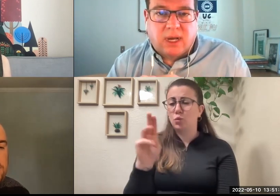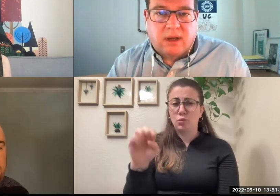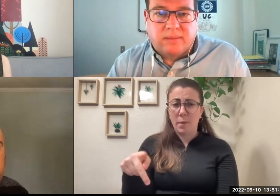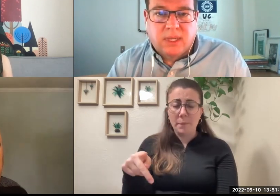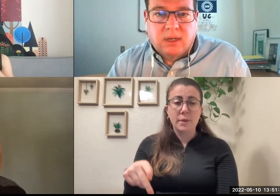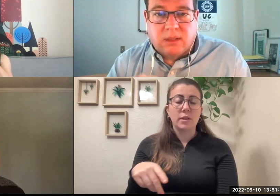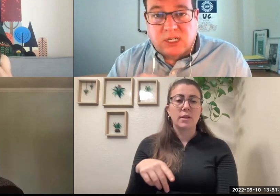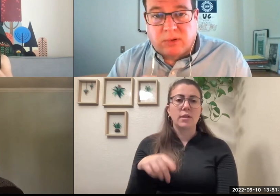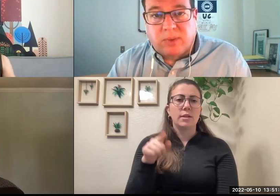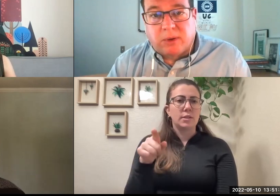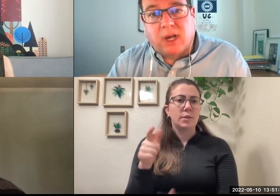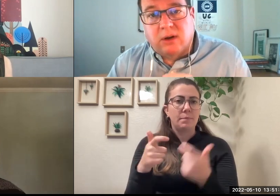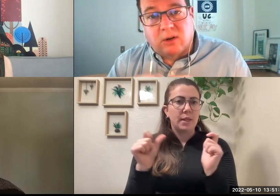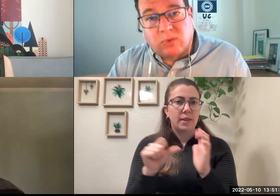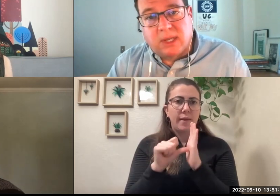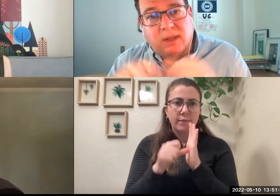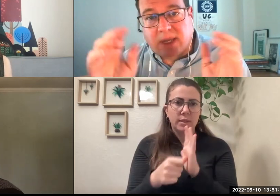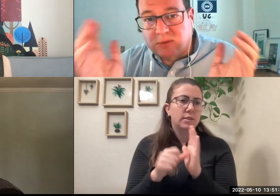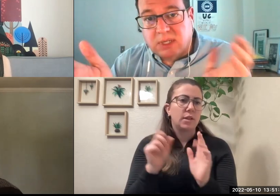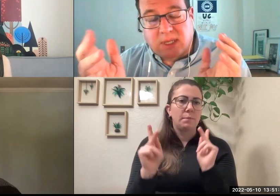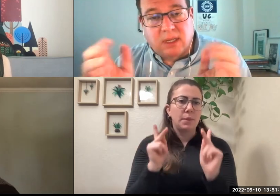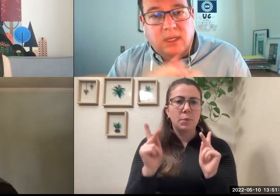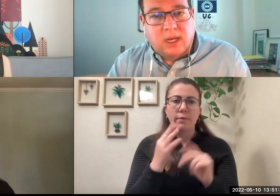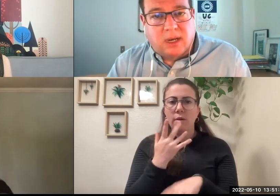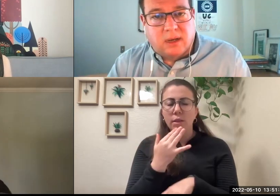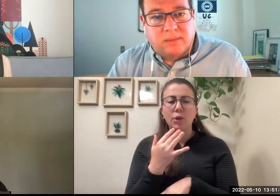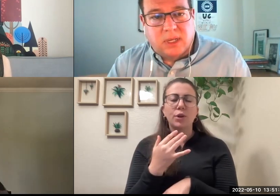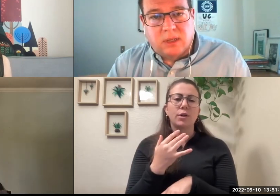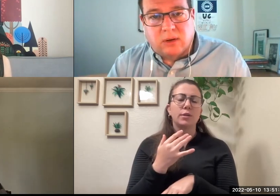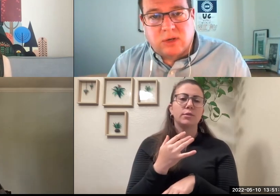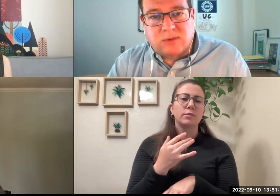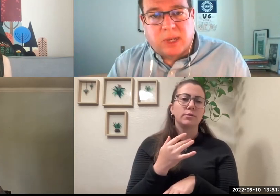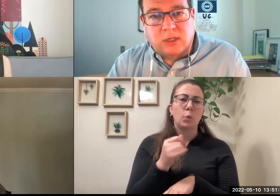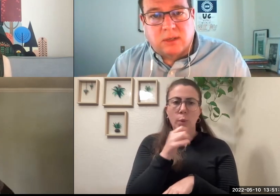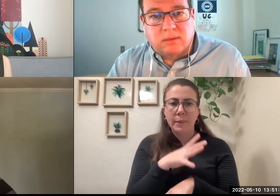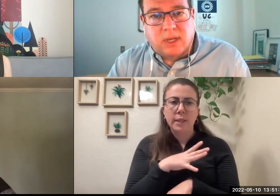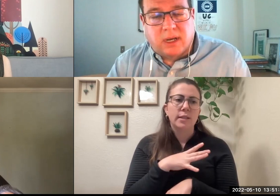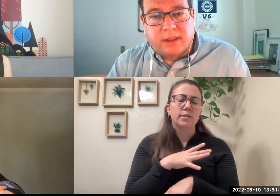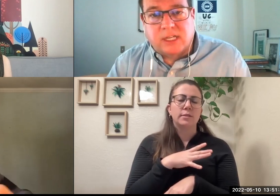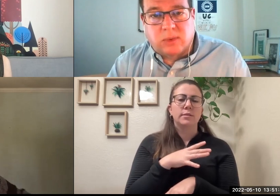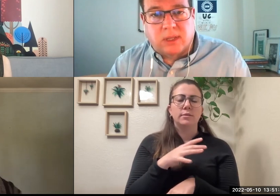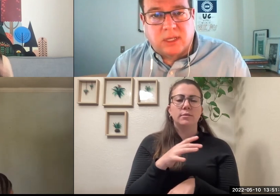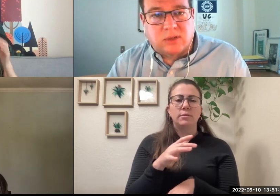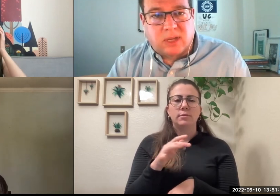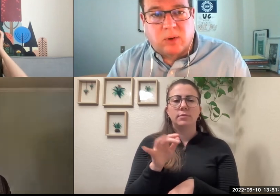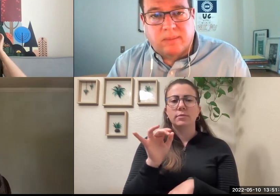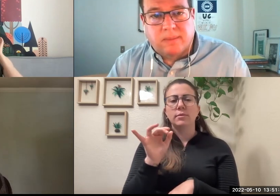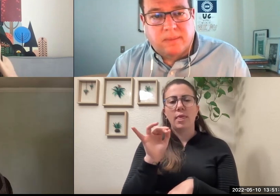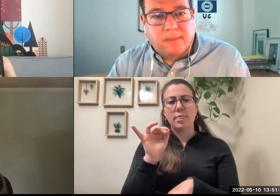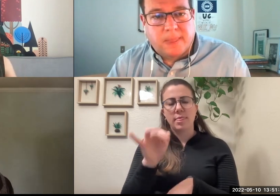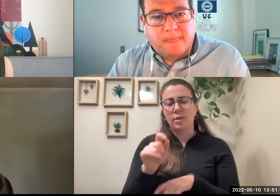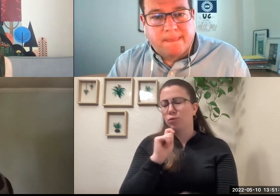on leadership of people of color and of women. Like, it was really, a transformational election within the history of the labor